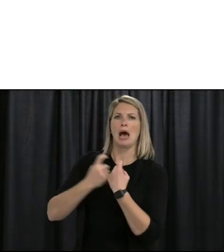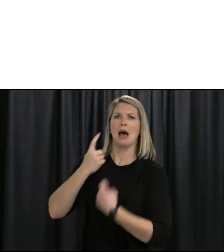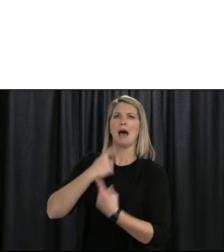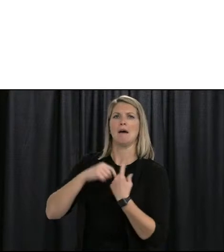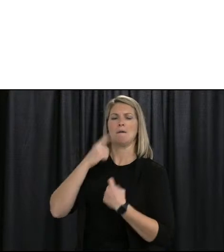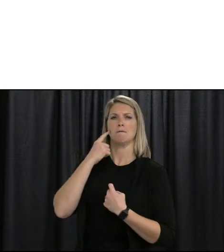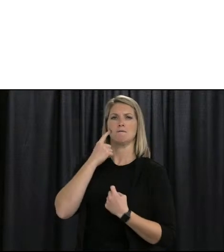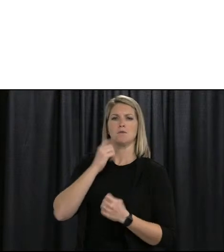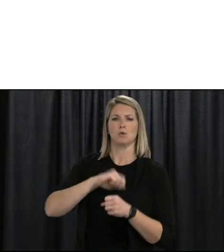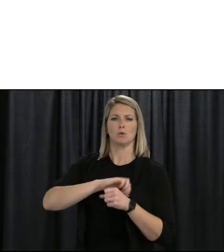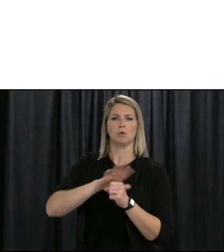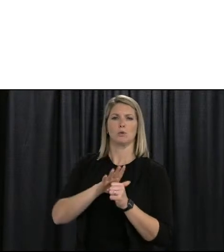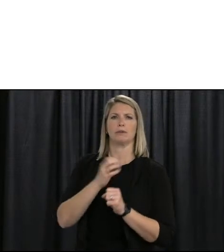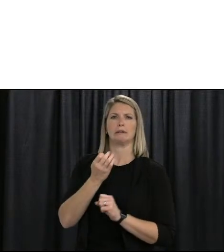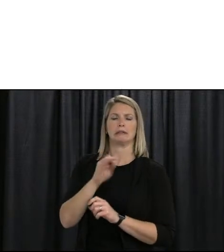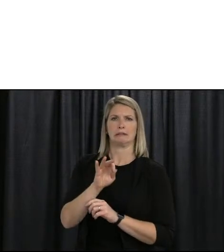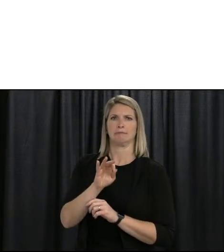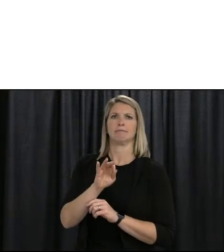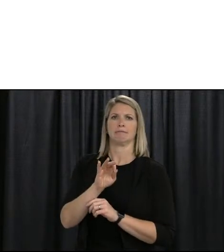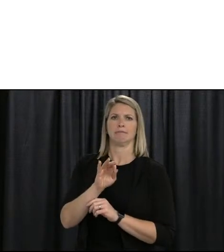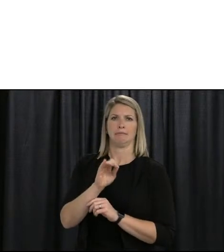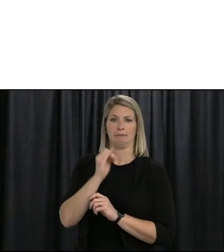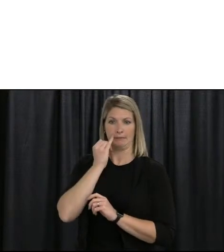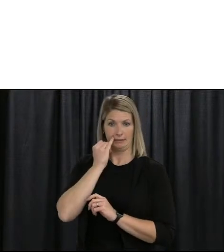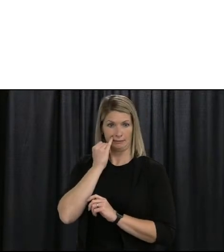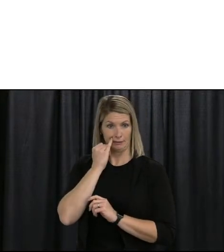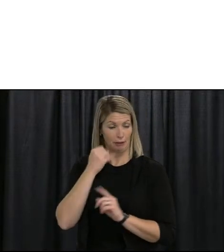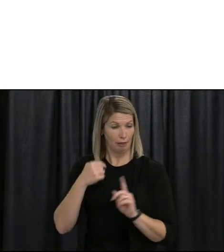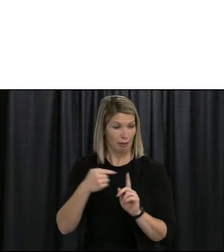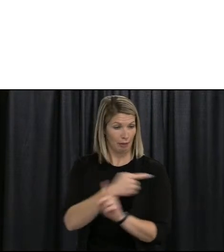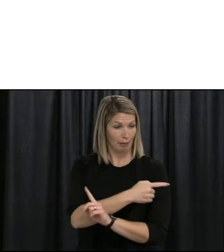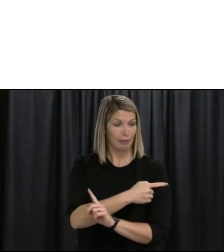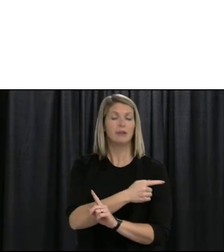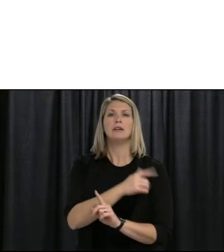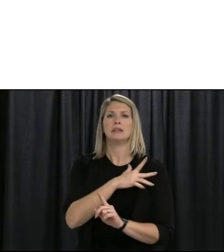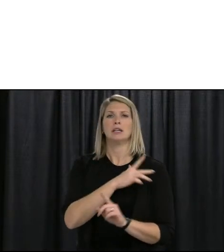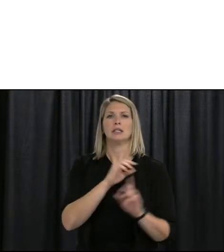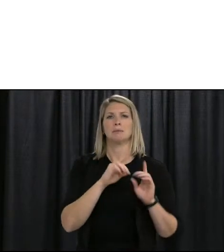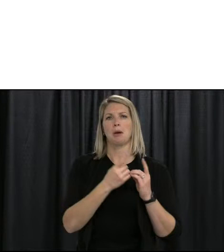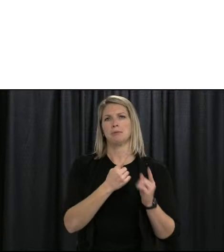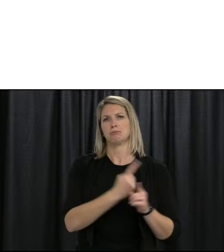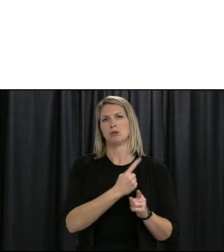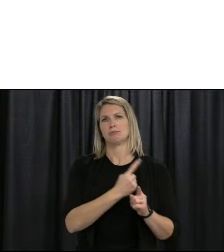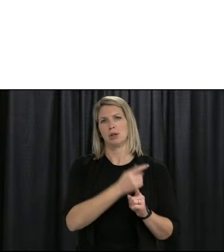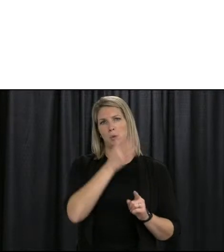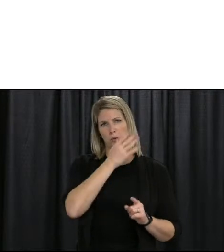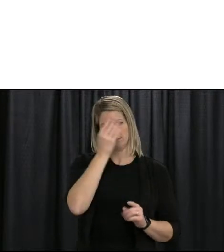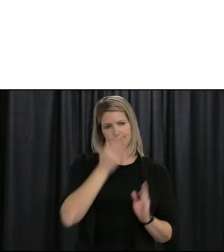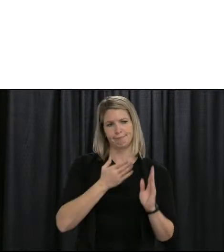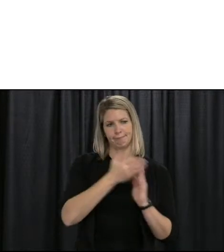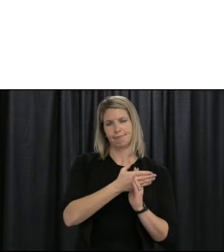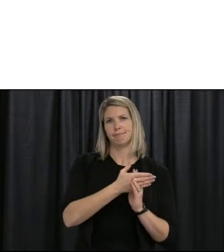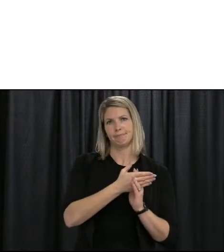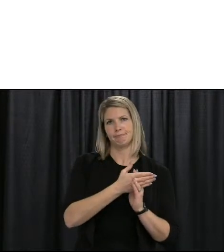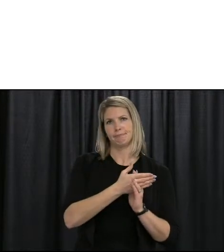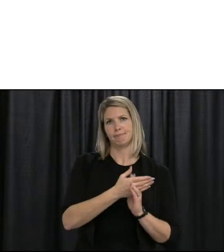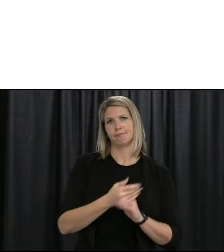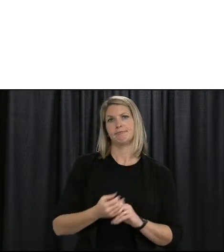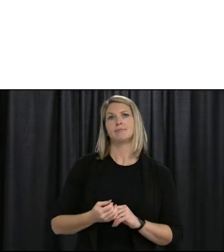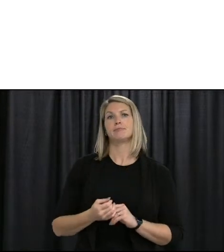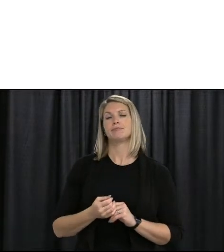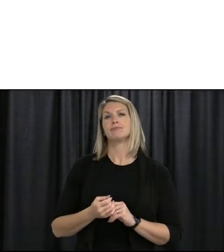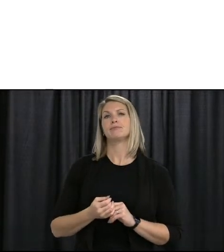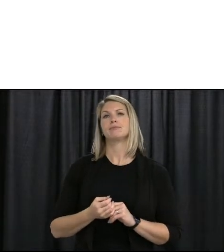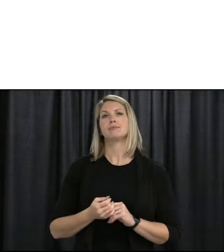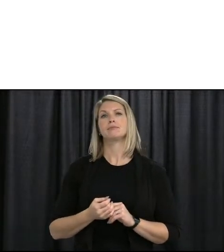other government-related issues should be directed to the appropriate department or agency for response. Reporters will ask questions in the order they registered